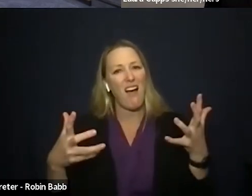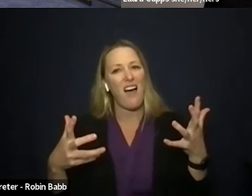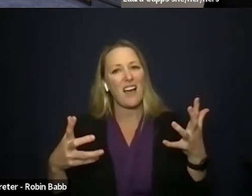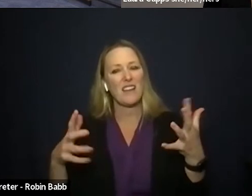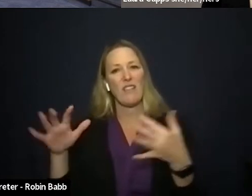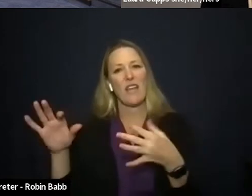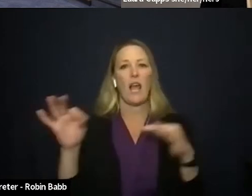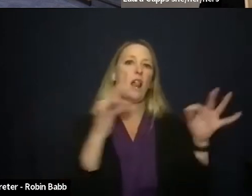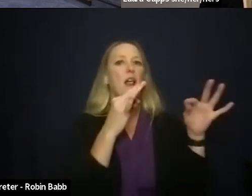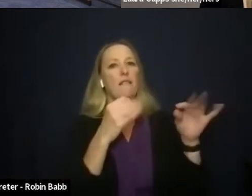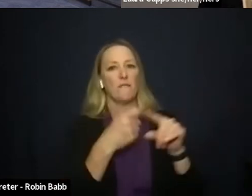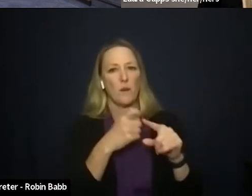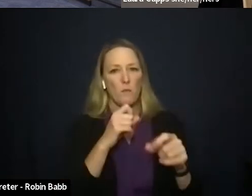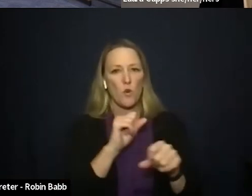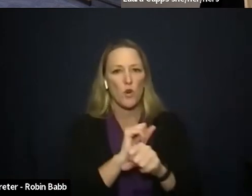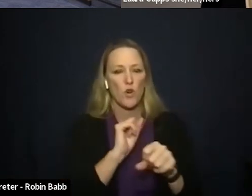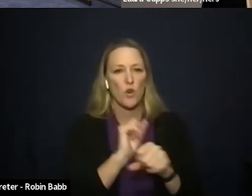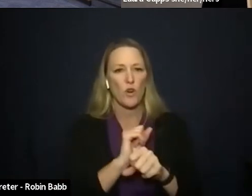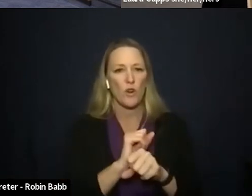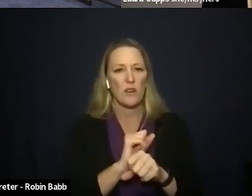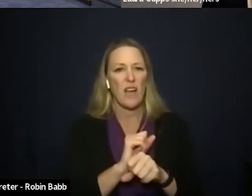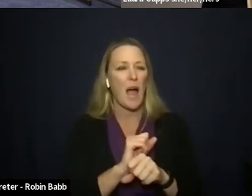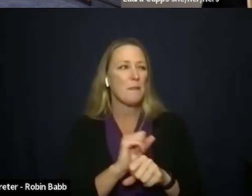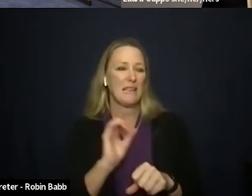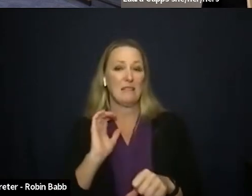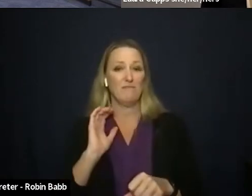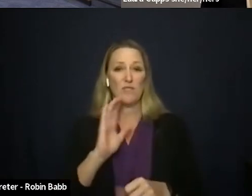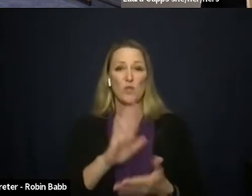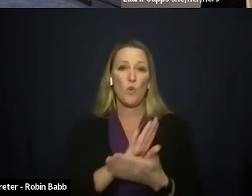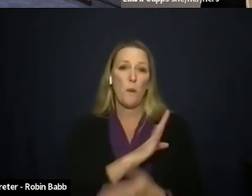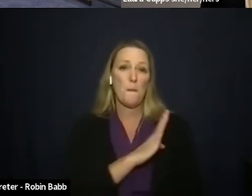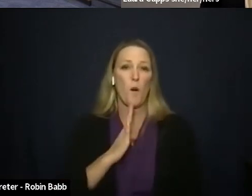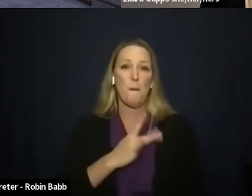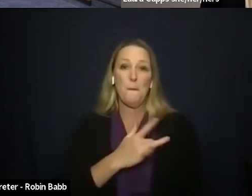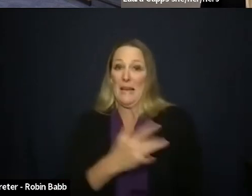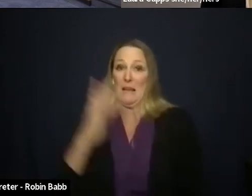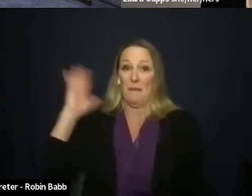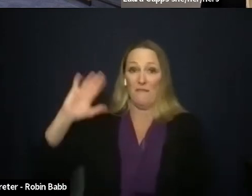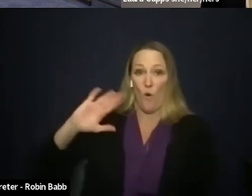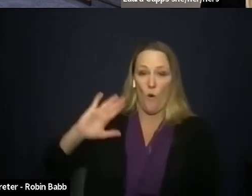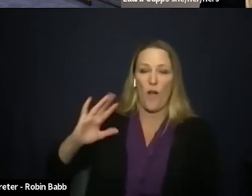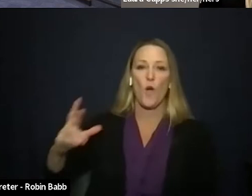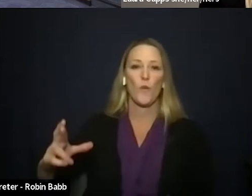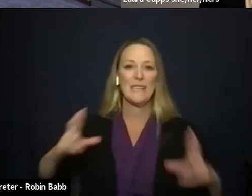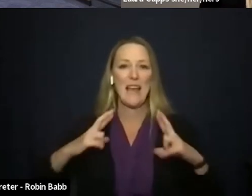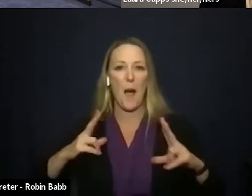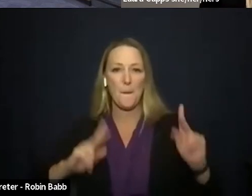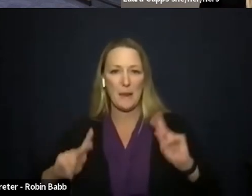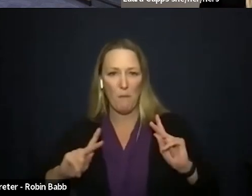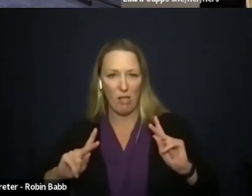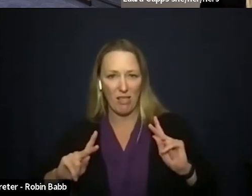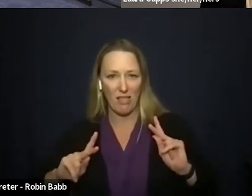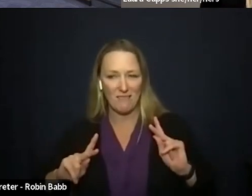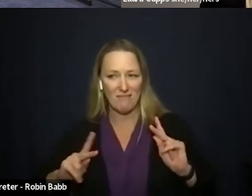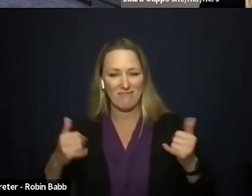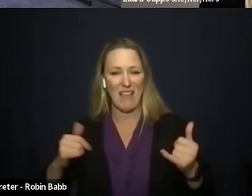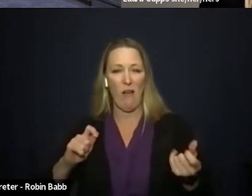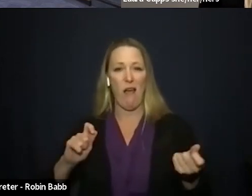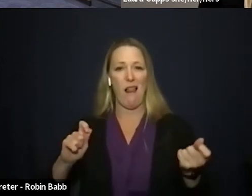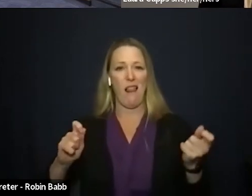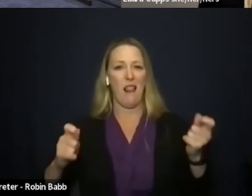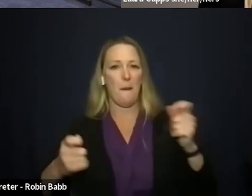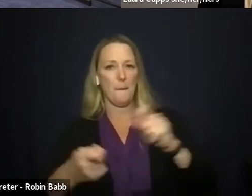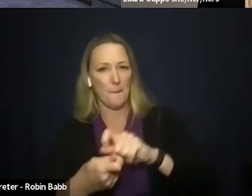retirement and i know we've moved away from that and that's wonderful but i just do want to pose that we we we are trying to